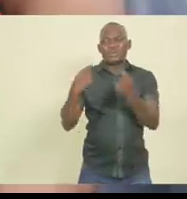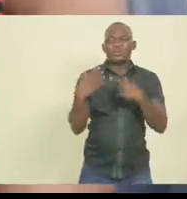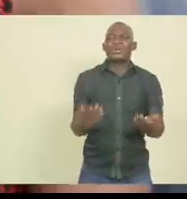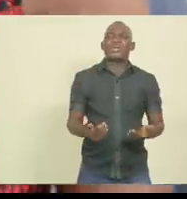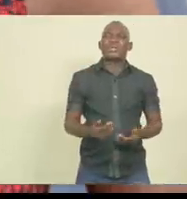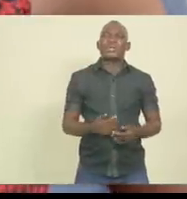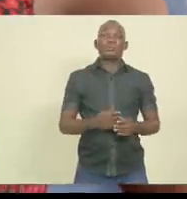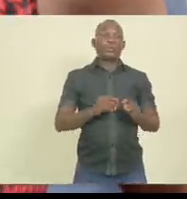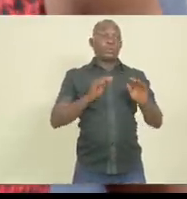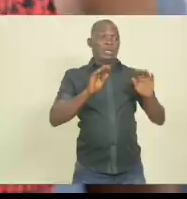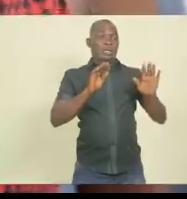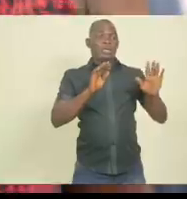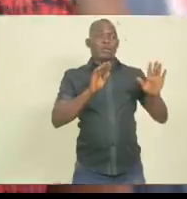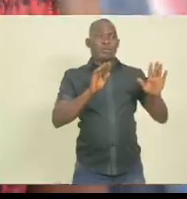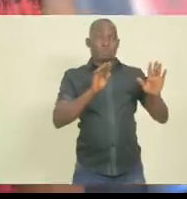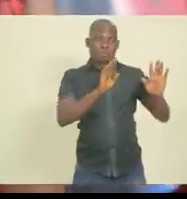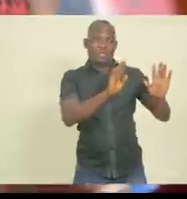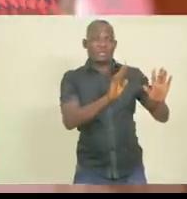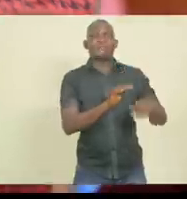Okay. Sorry.